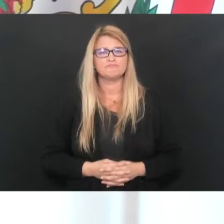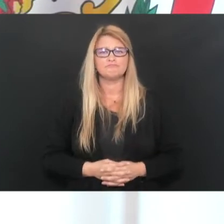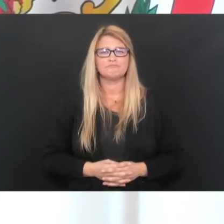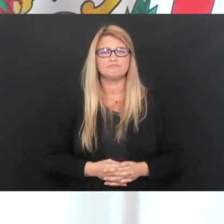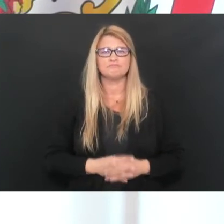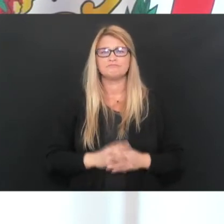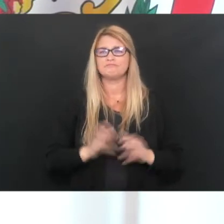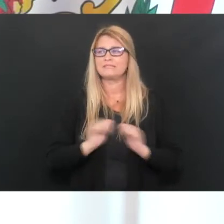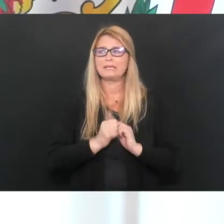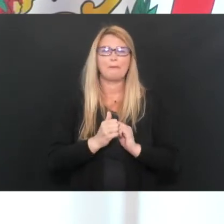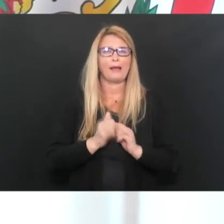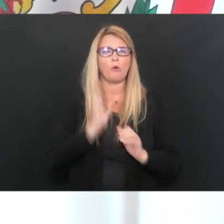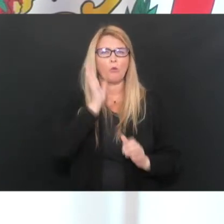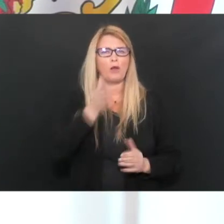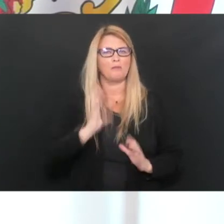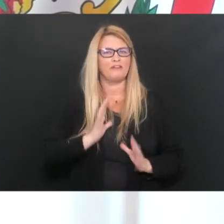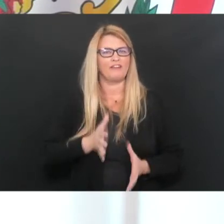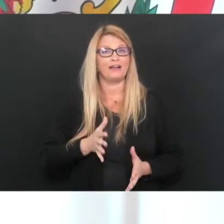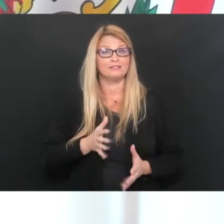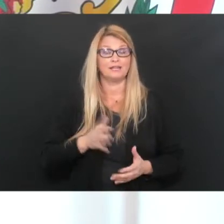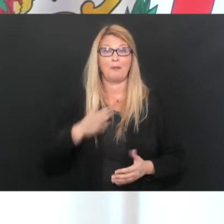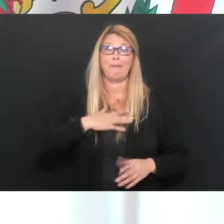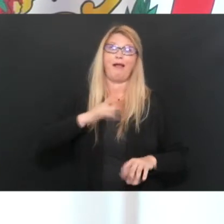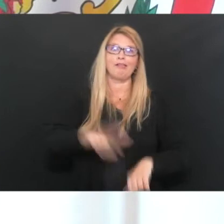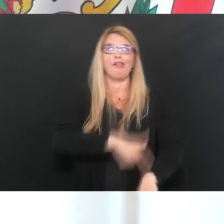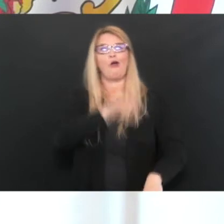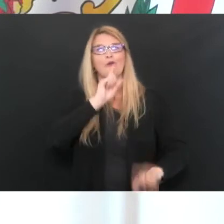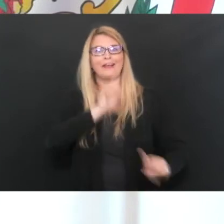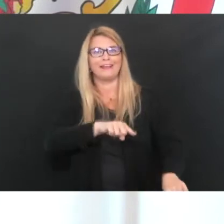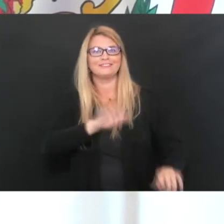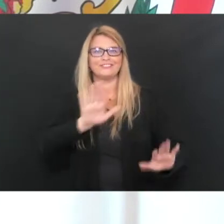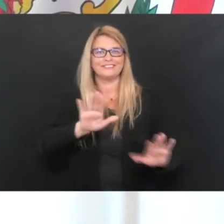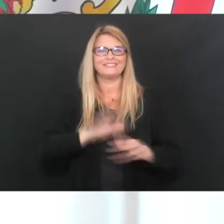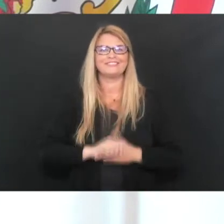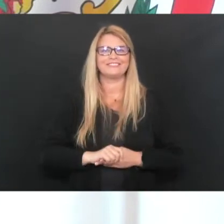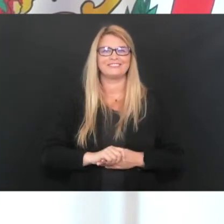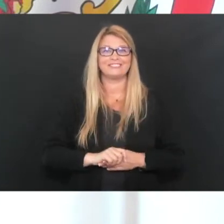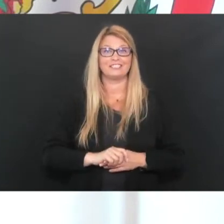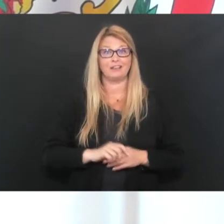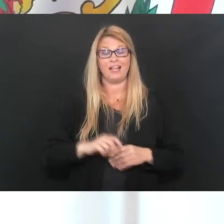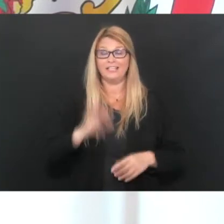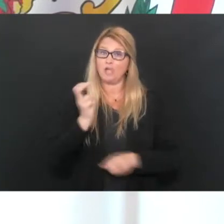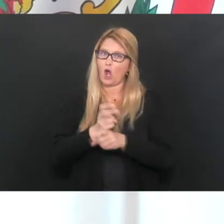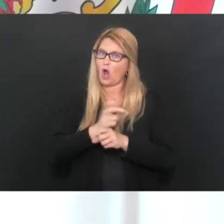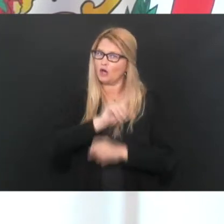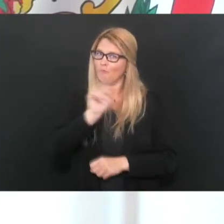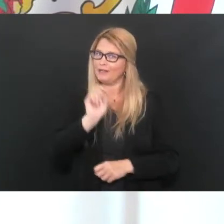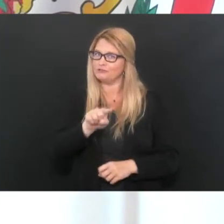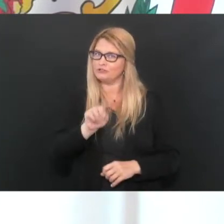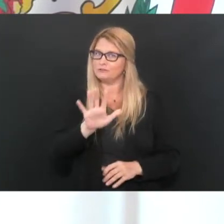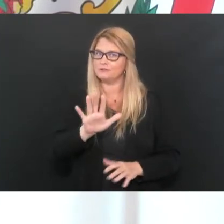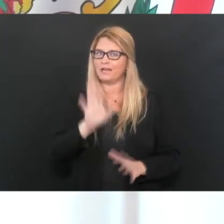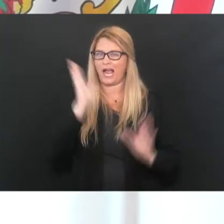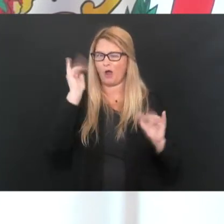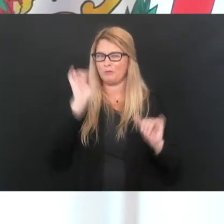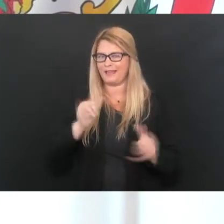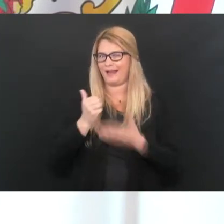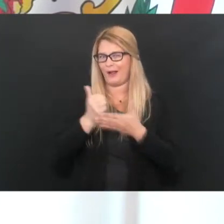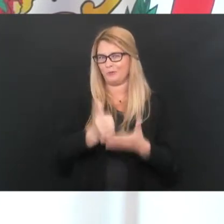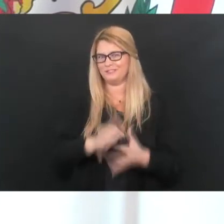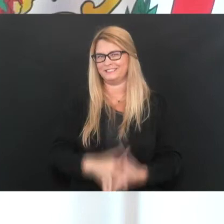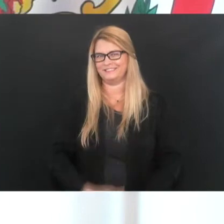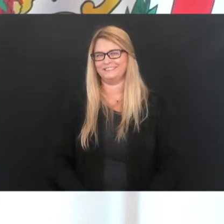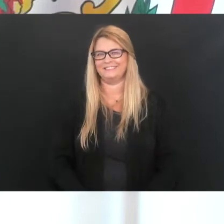way, somehow. So, Stephen, long answer. It's a difficult question. I hope that helped you some. All